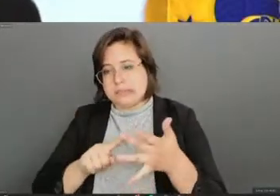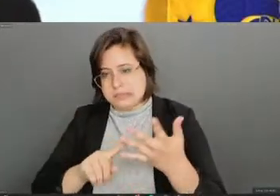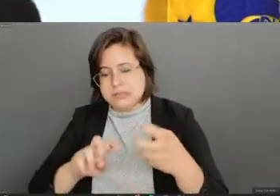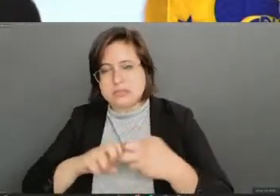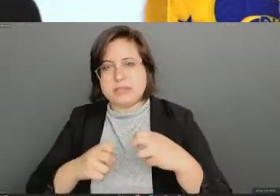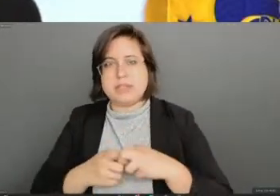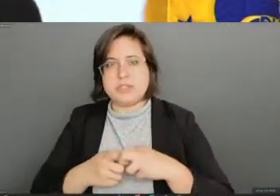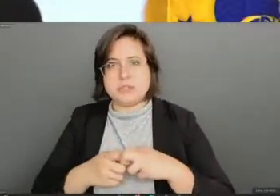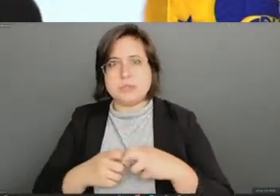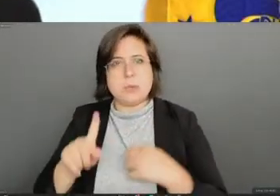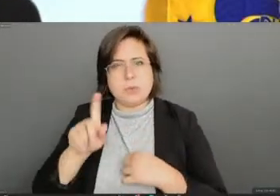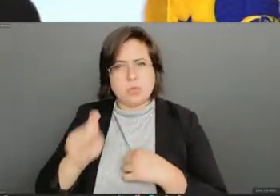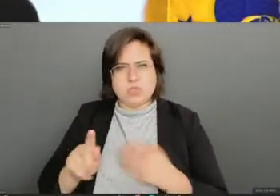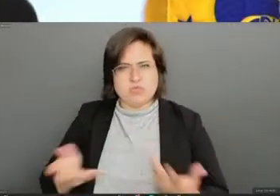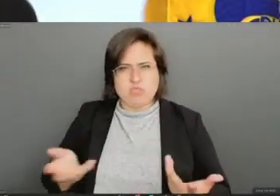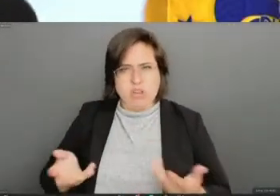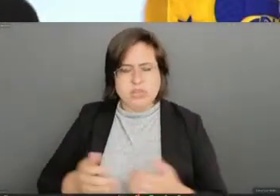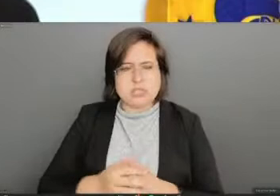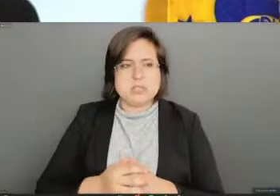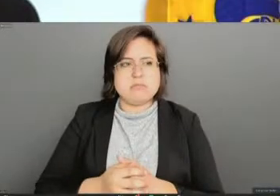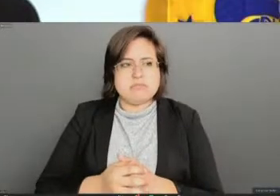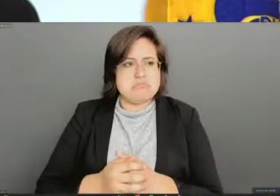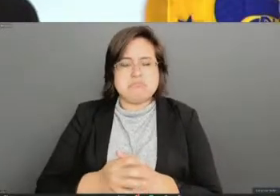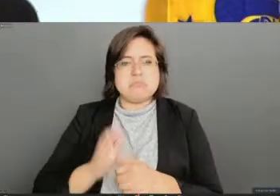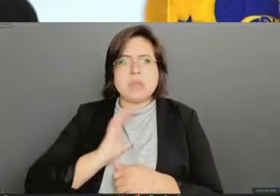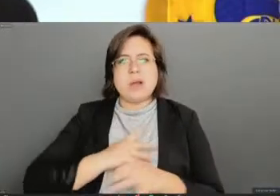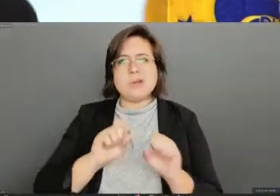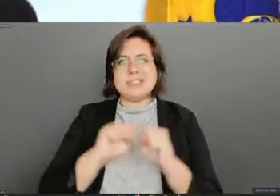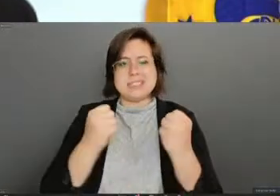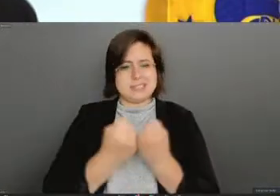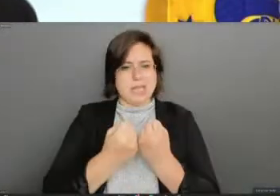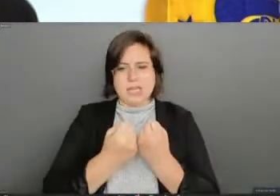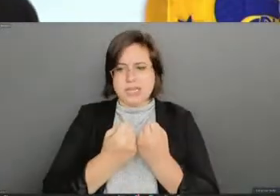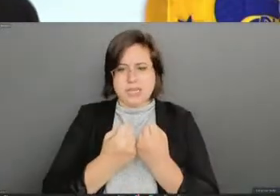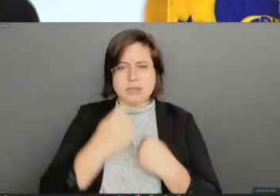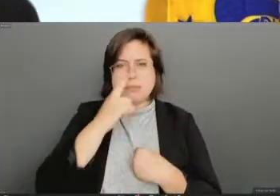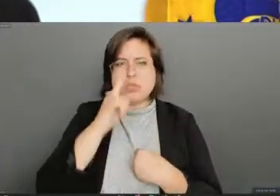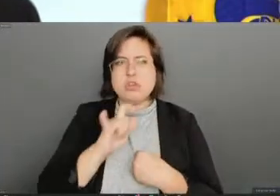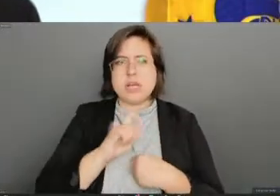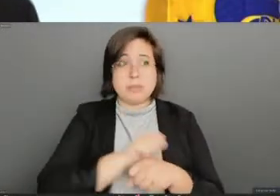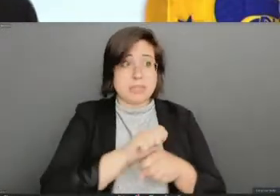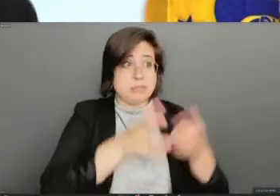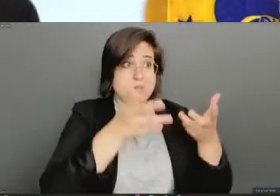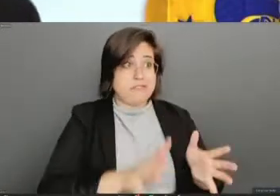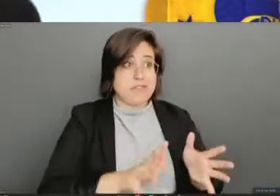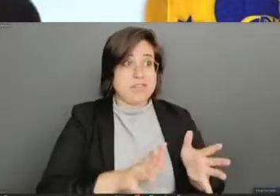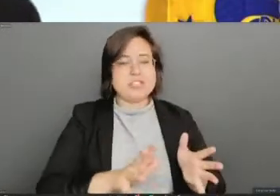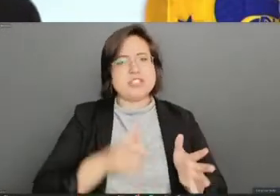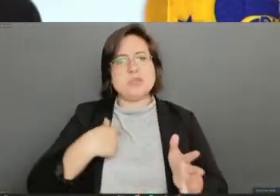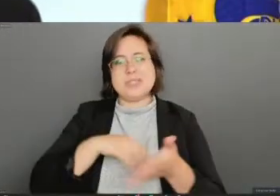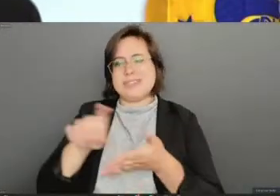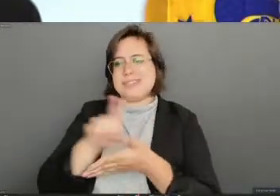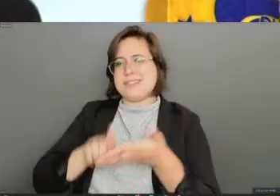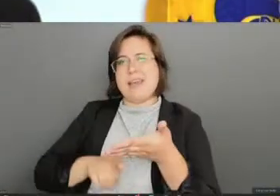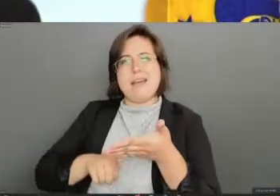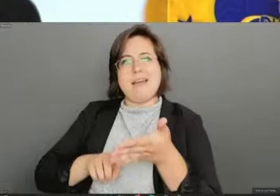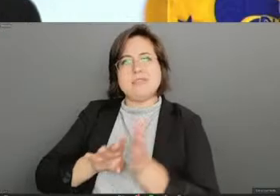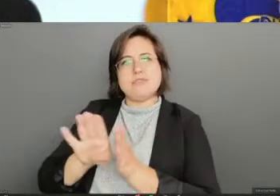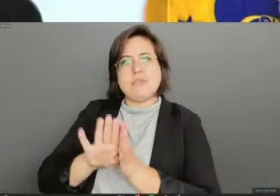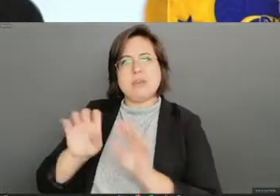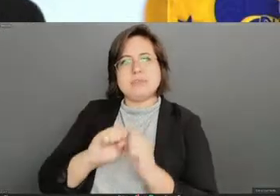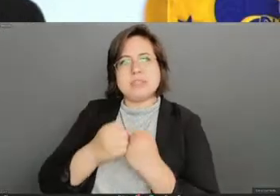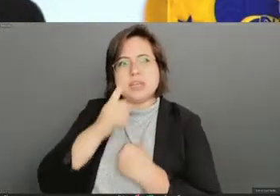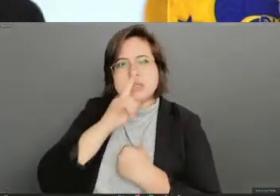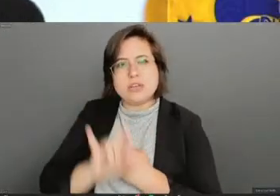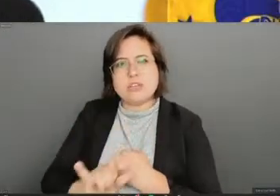what kind of society do we want to design after this pandemic ends? What kind of society do we want to live in? Because if you're